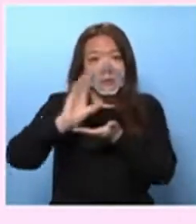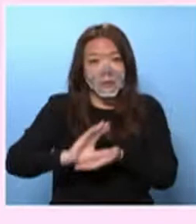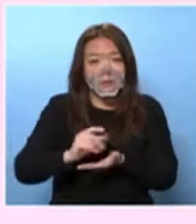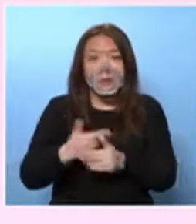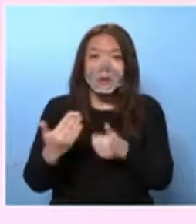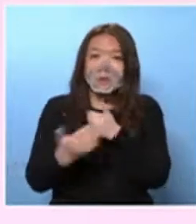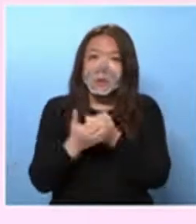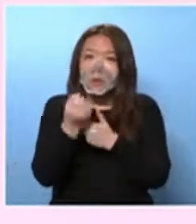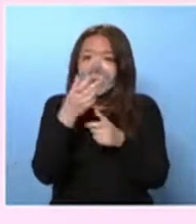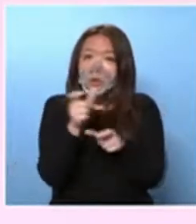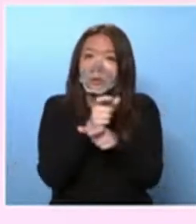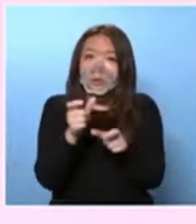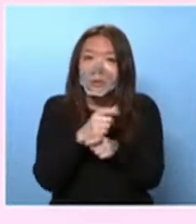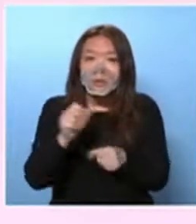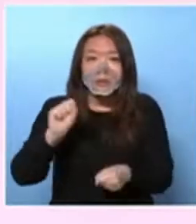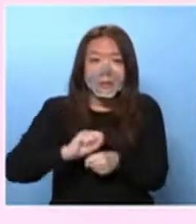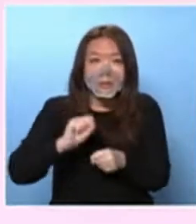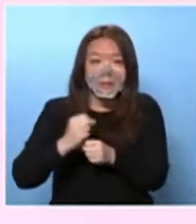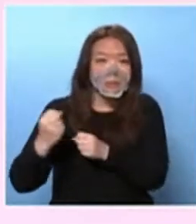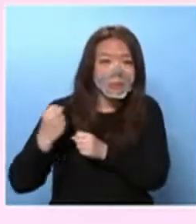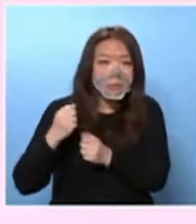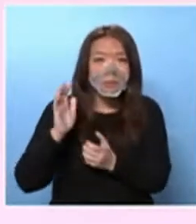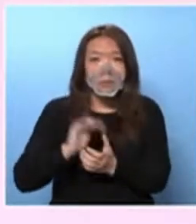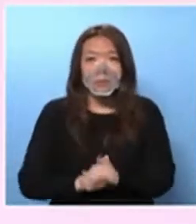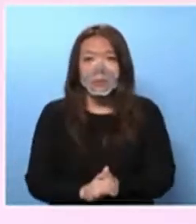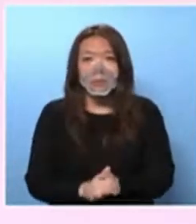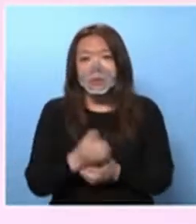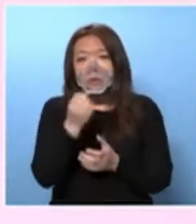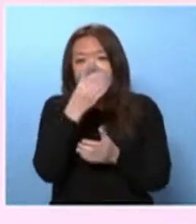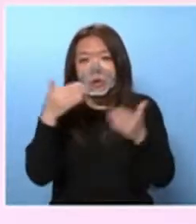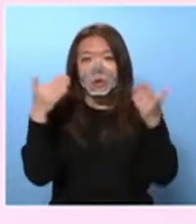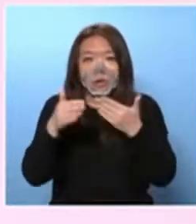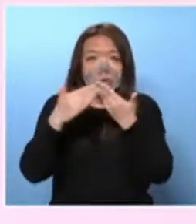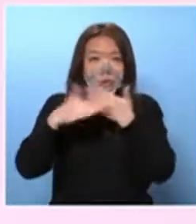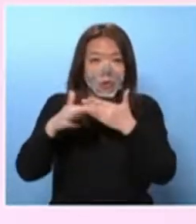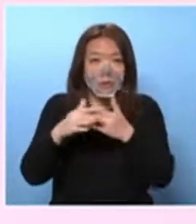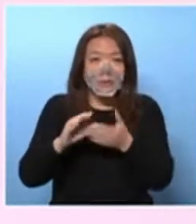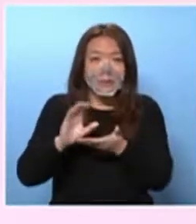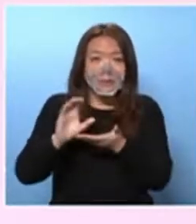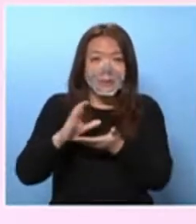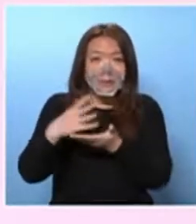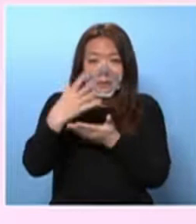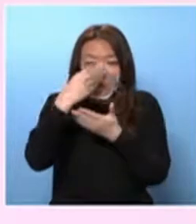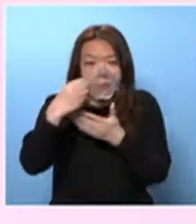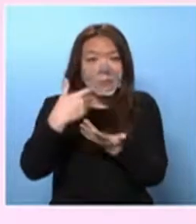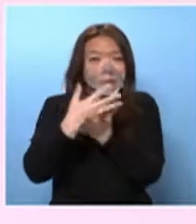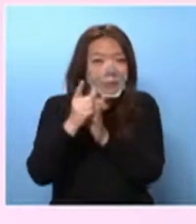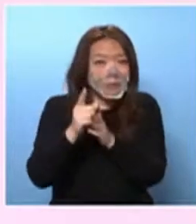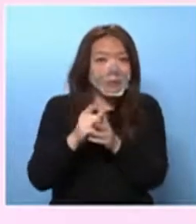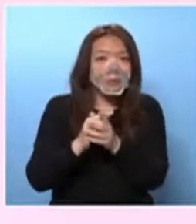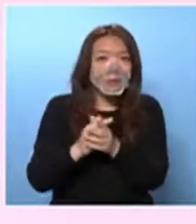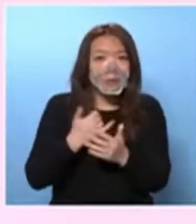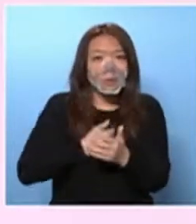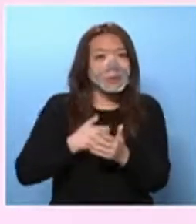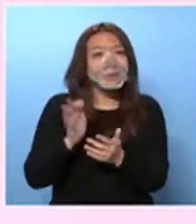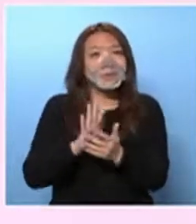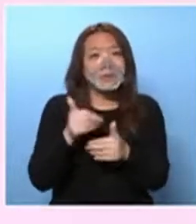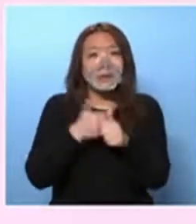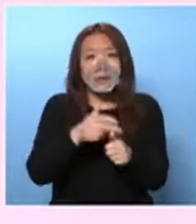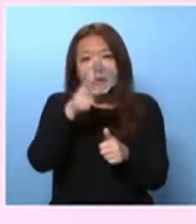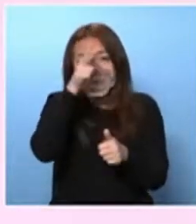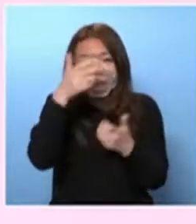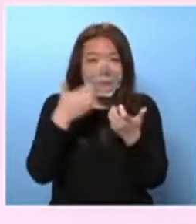opportunities. We must continue to attract mainland and overseas enterprises to make investment in Hong Kong to inject new impetus into our economic